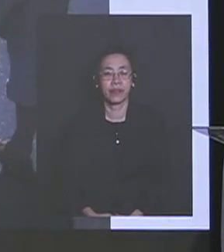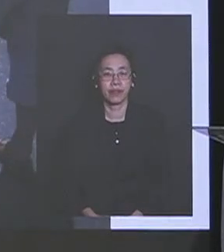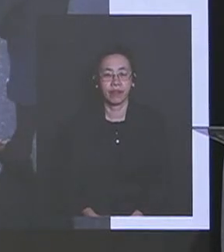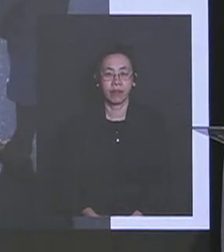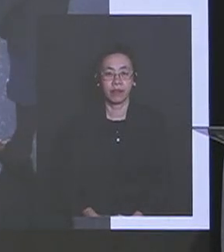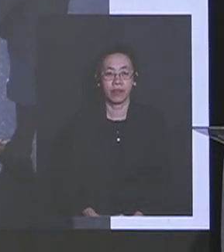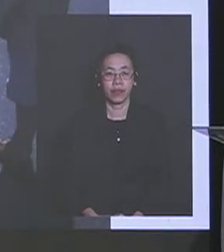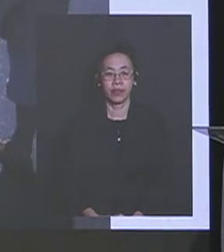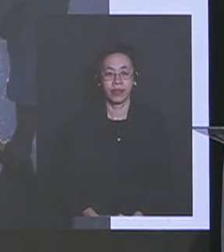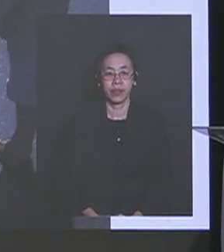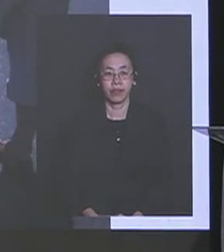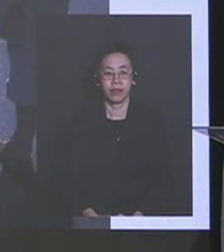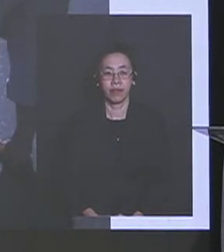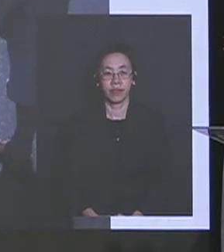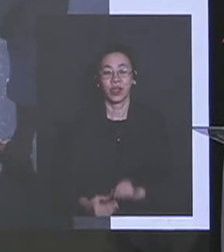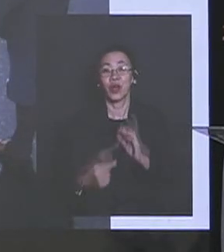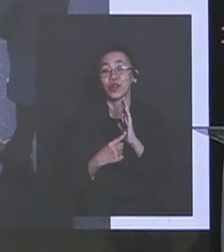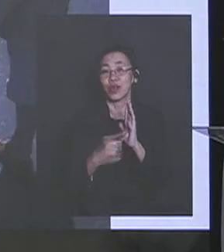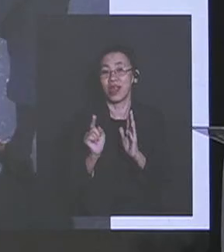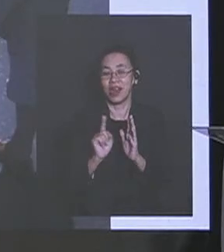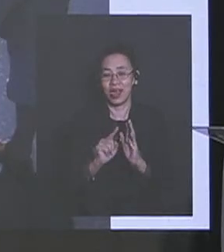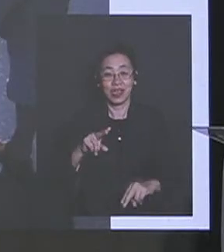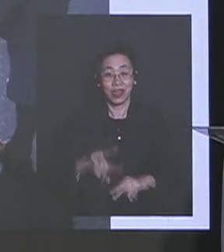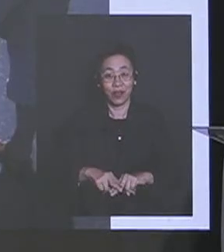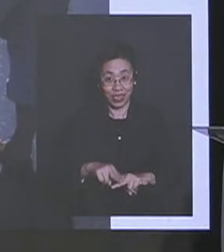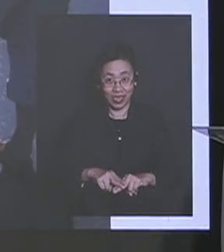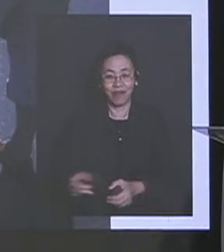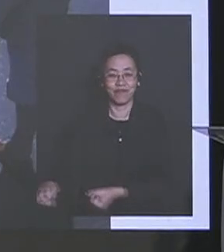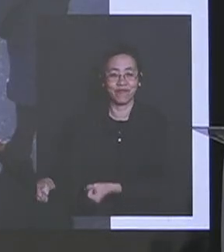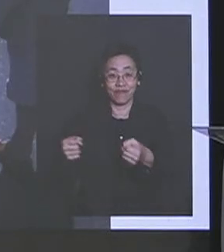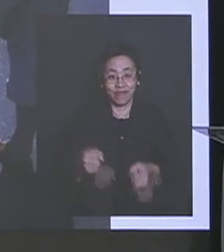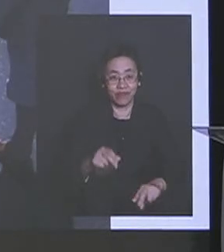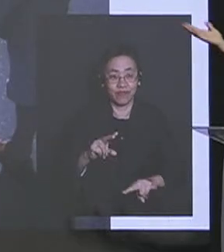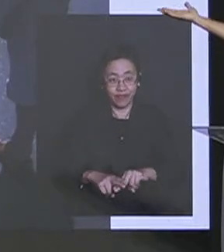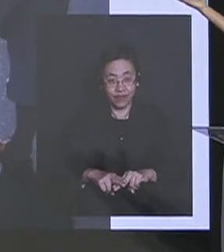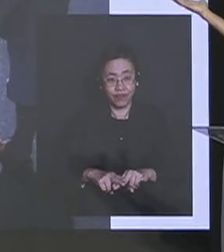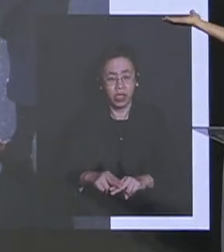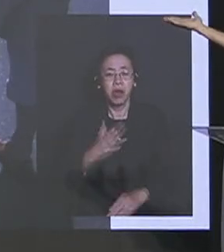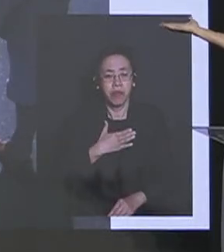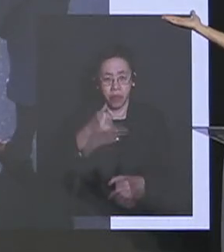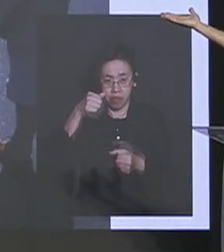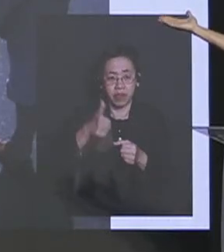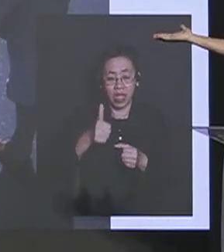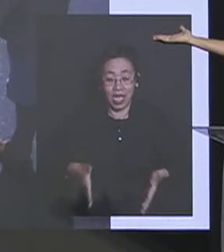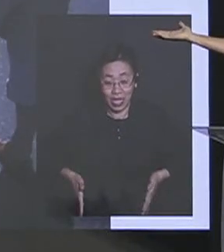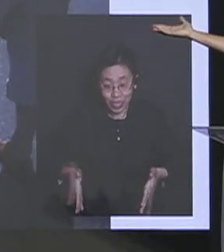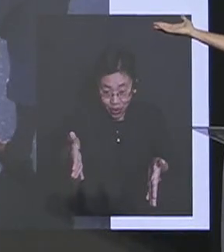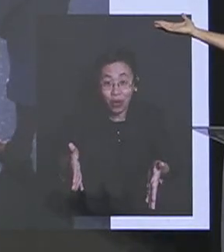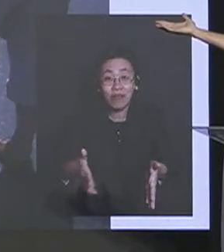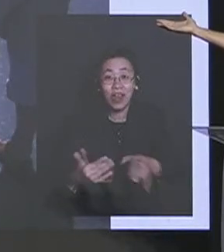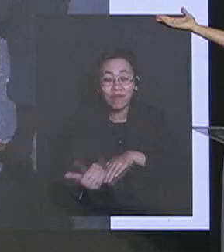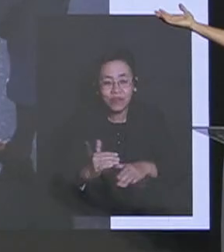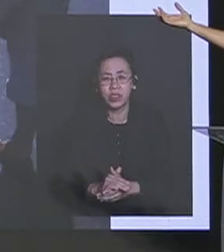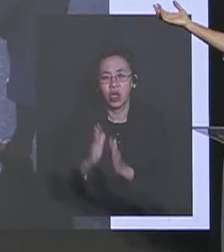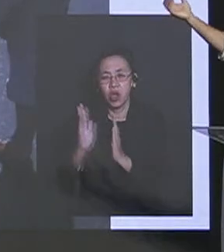out into, and I remember people saying at City Hall in the early days, like, who would want to sit in a street,